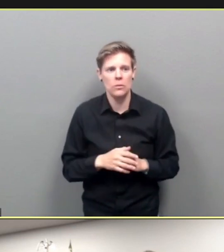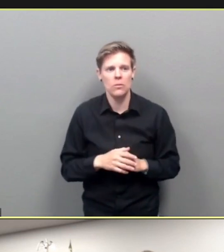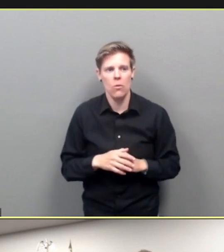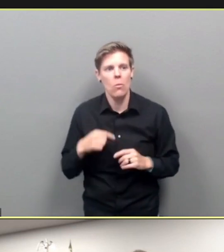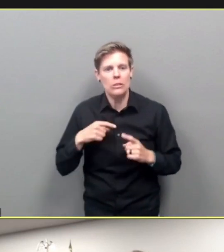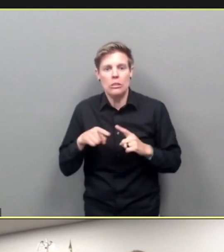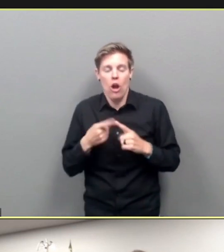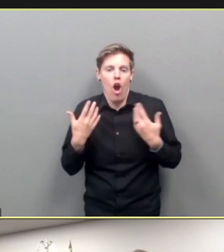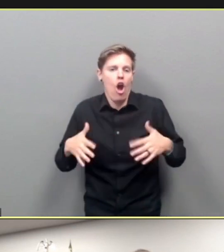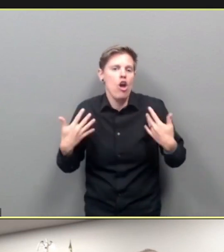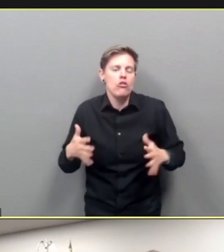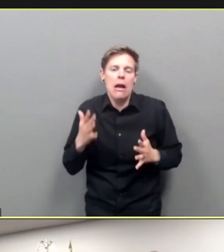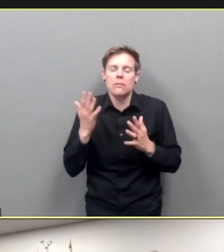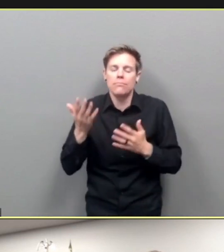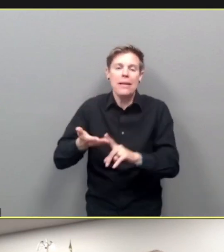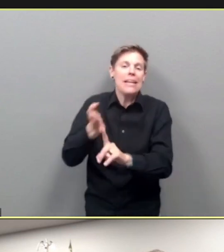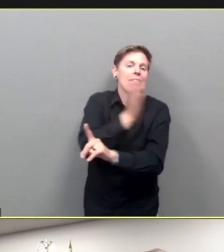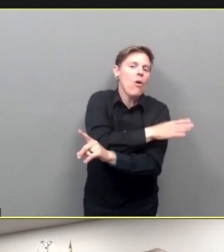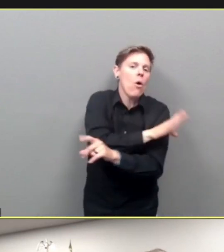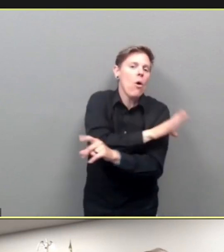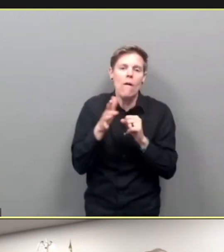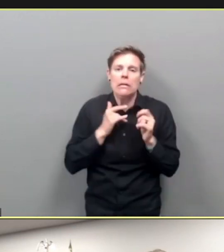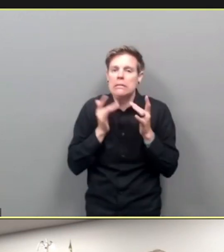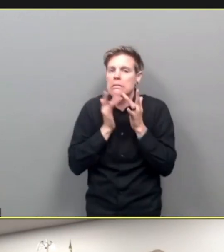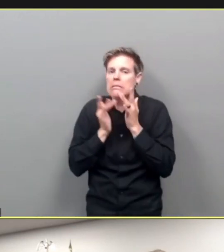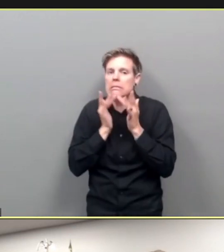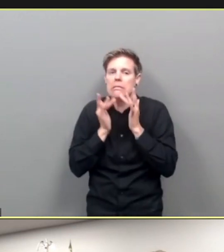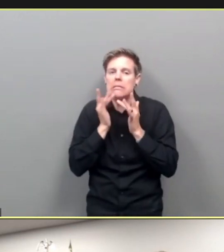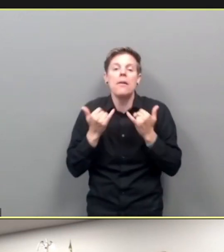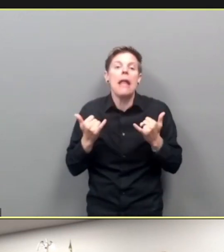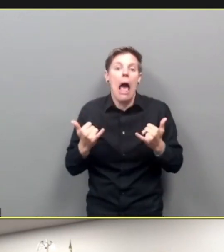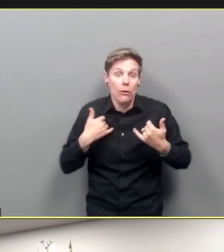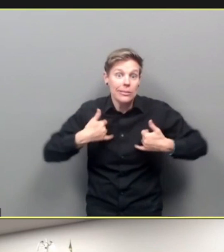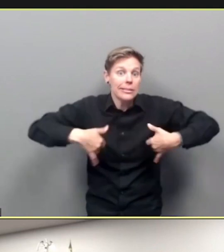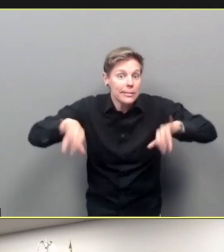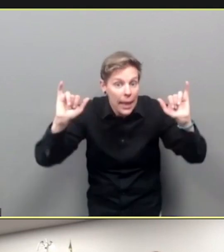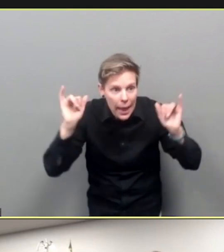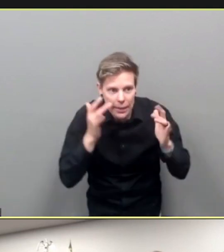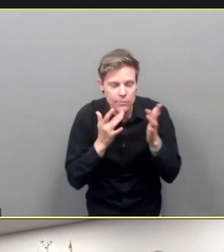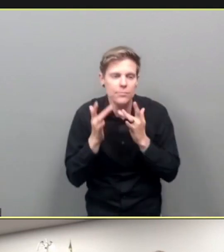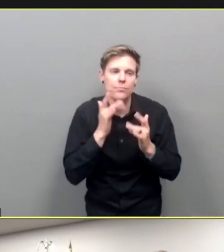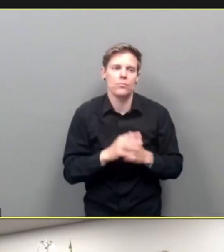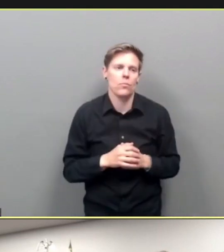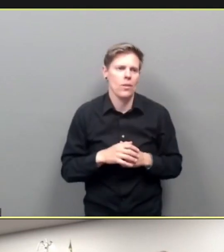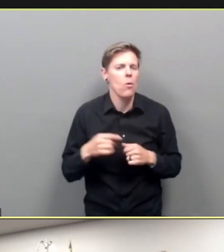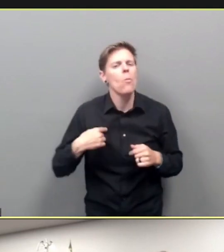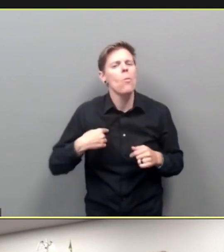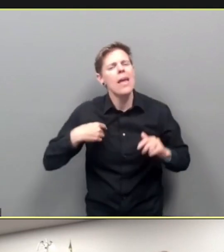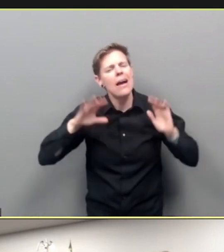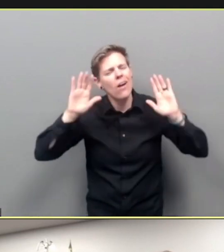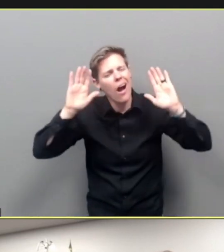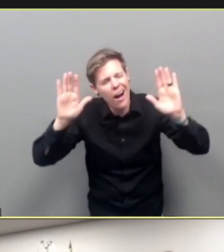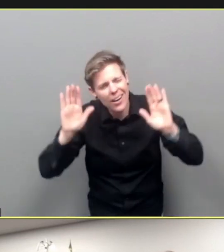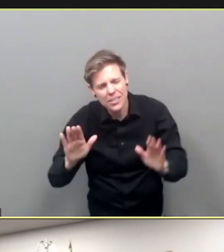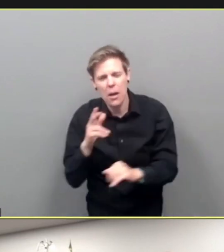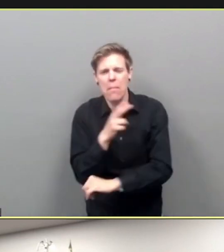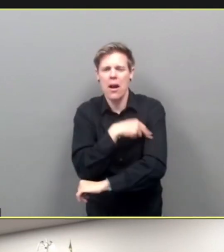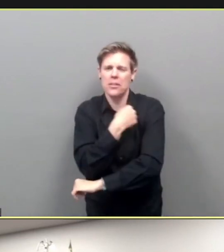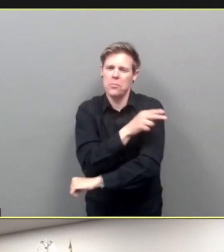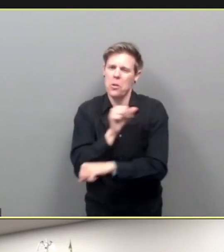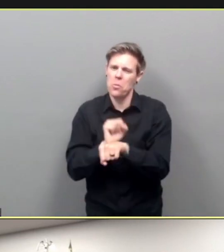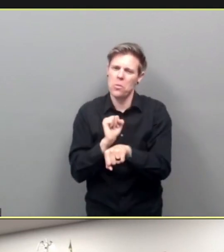do appreciate the questions. We've got some great hospital leaders here, and I'm going to take a